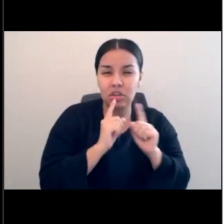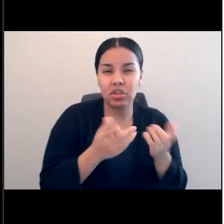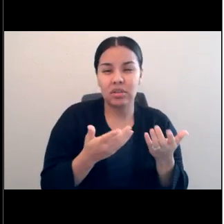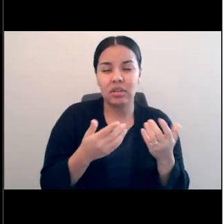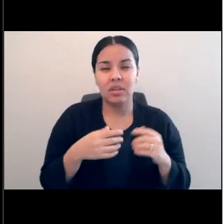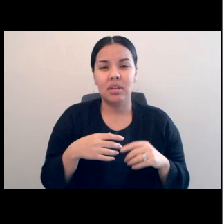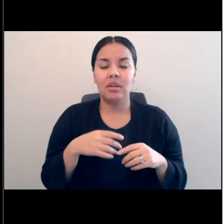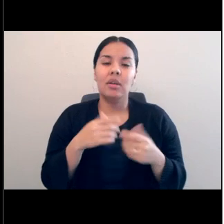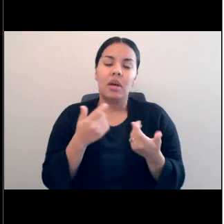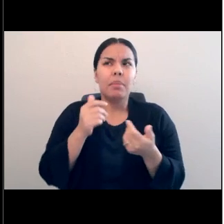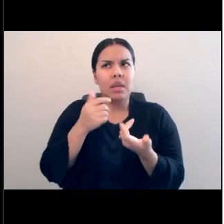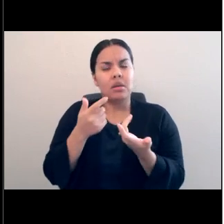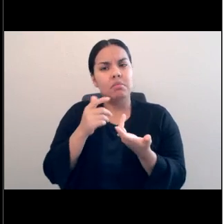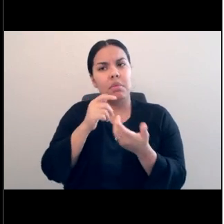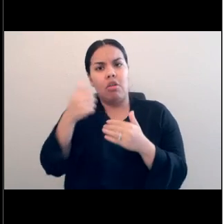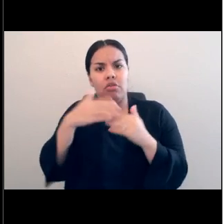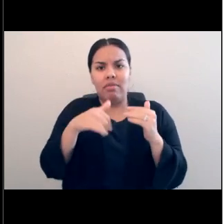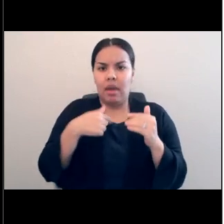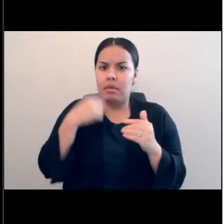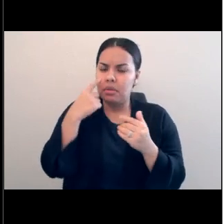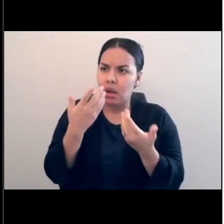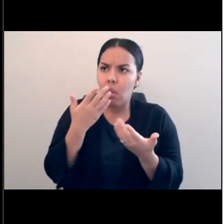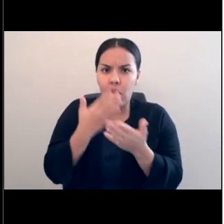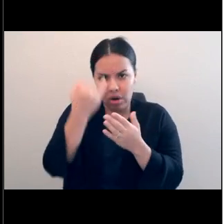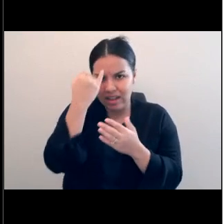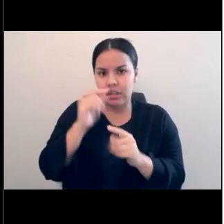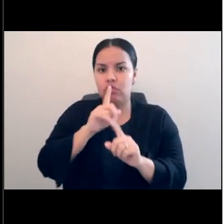tweets to you.